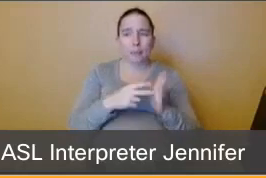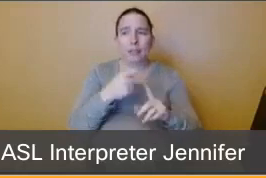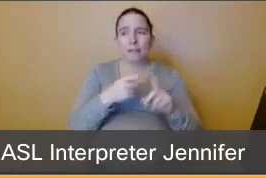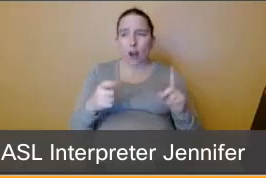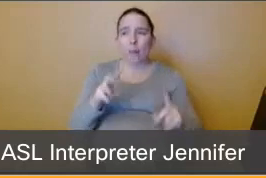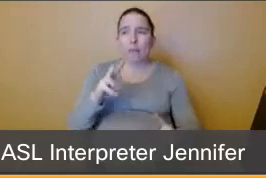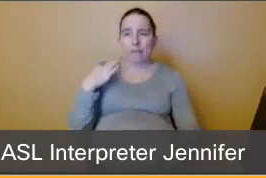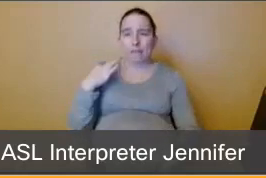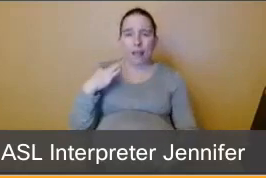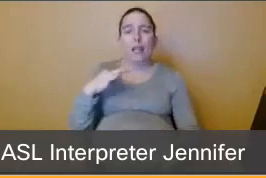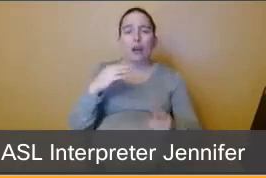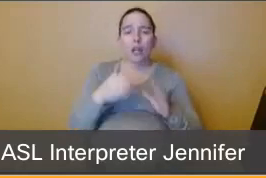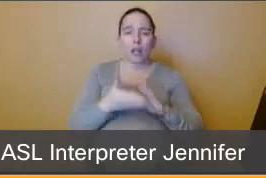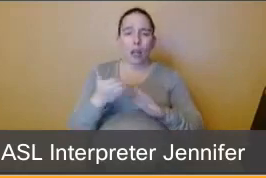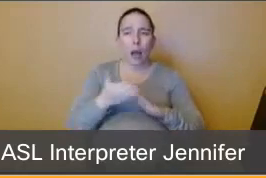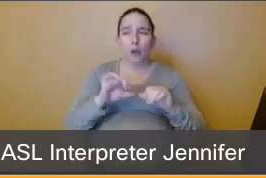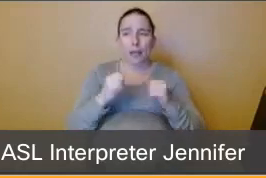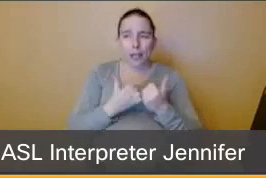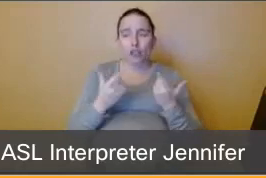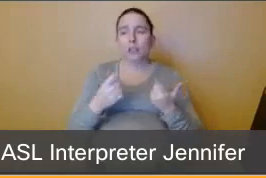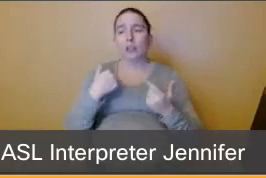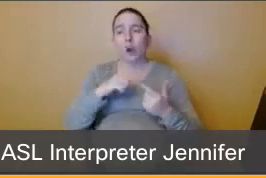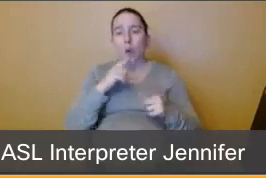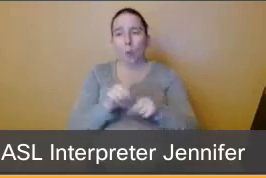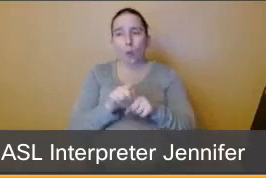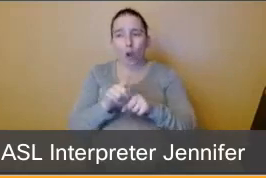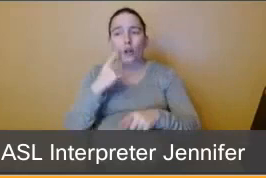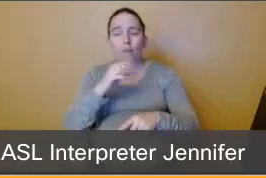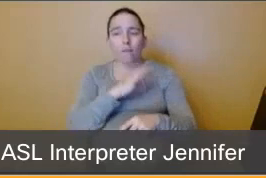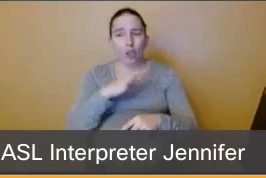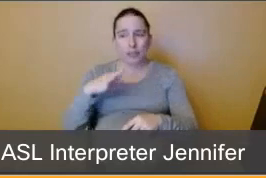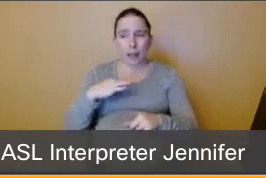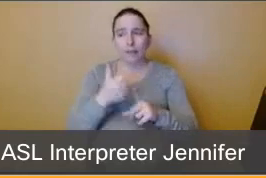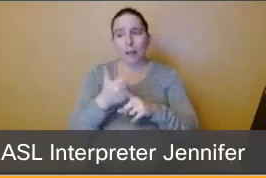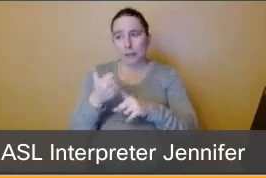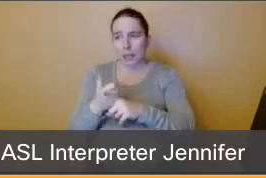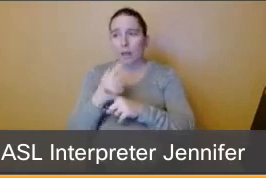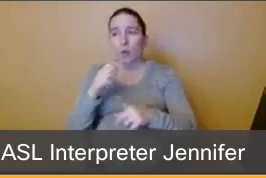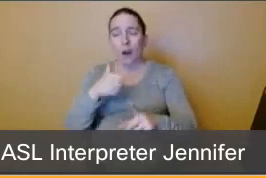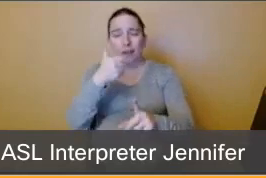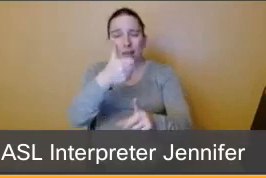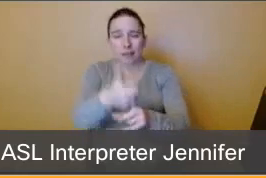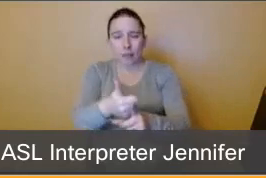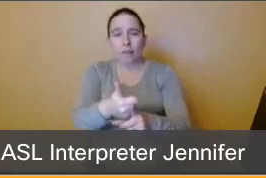nonprofit. We're also extending the benefit to staff who are self-hired